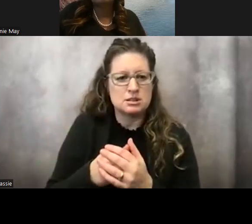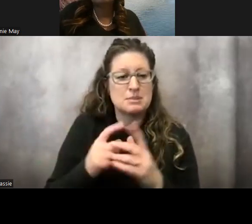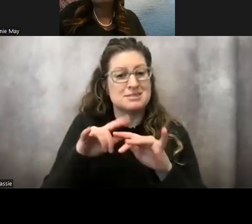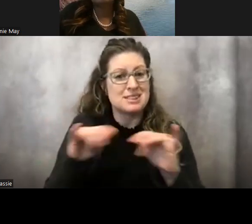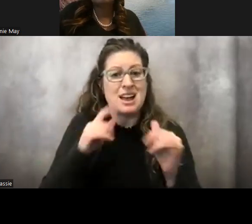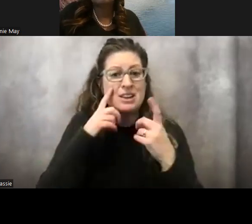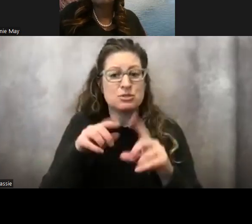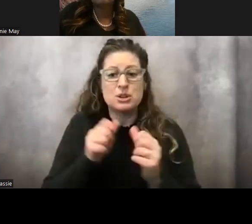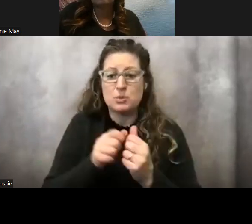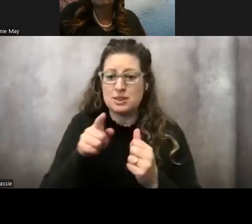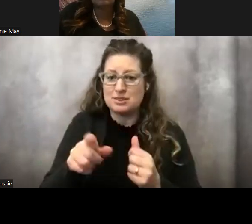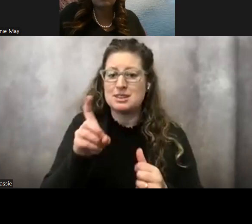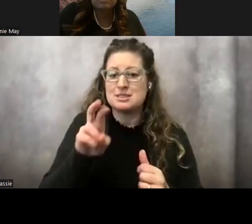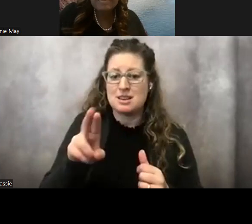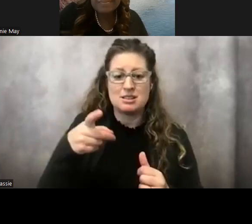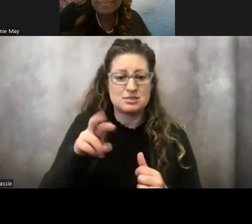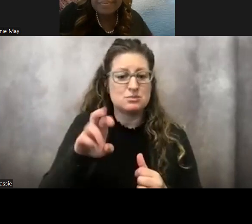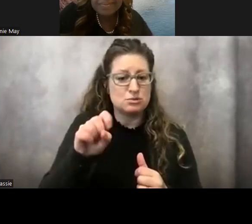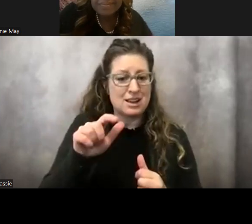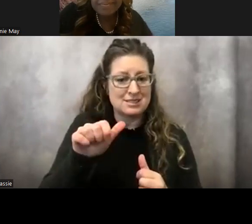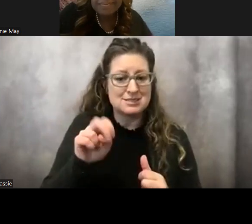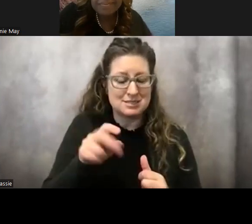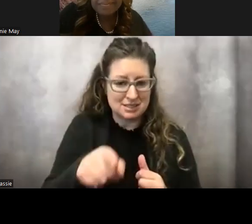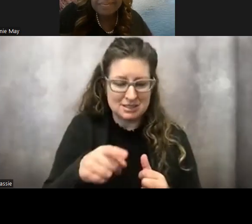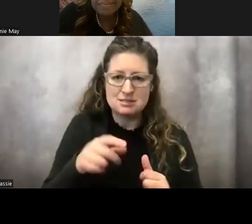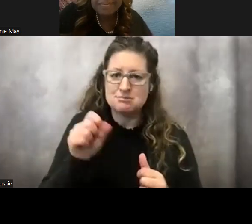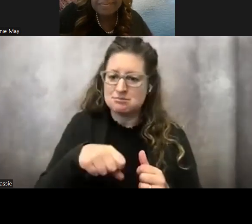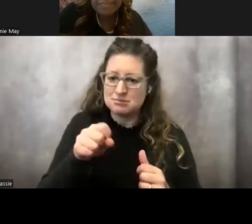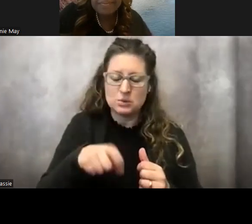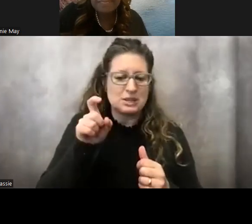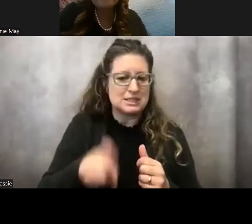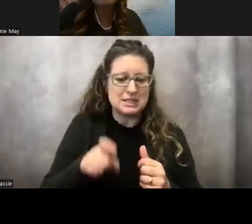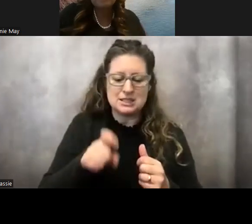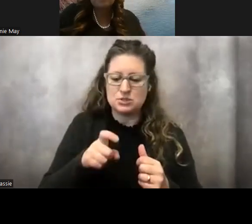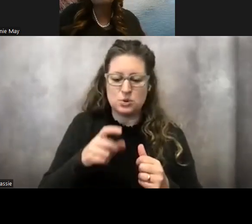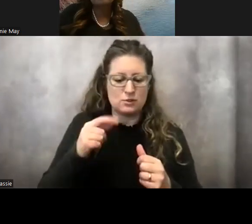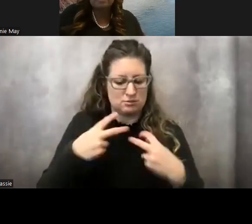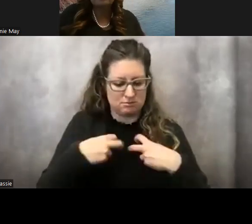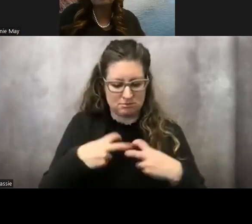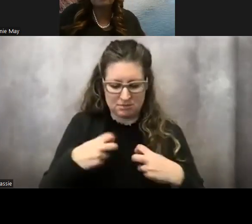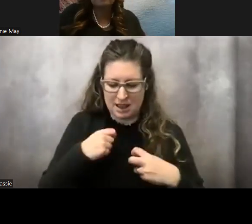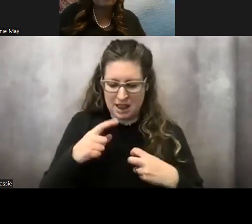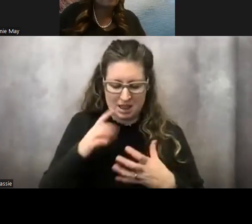we absolutely need to begin to disrupt our own process.